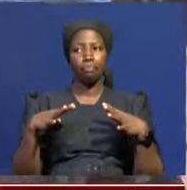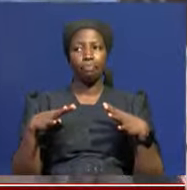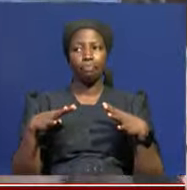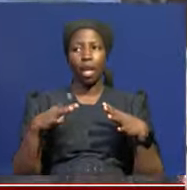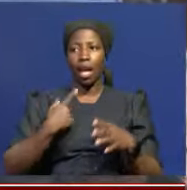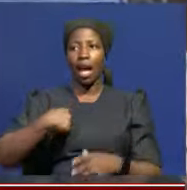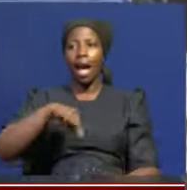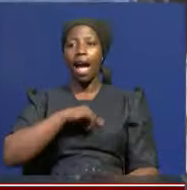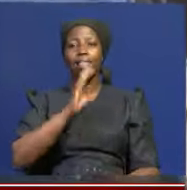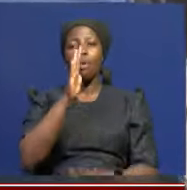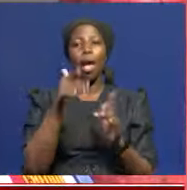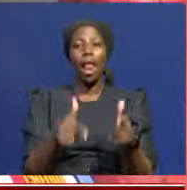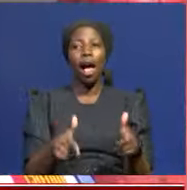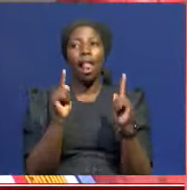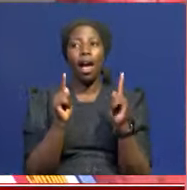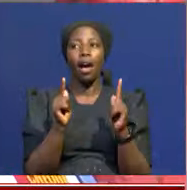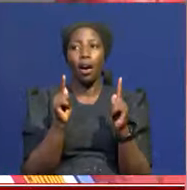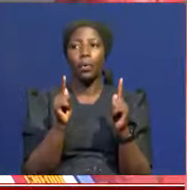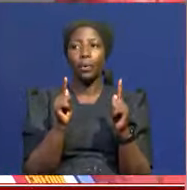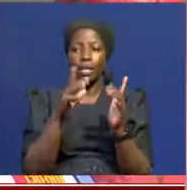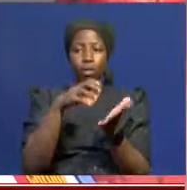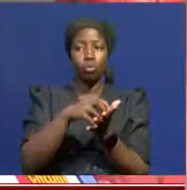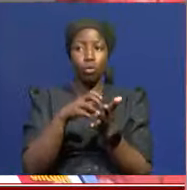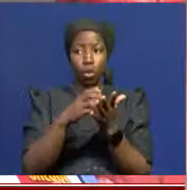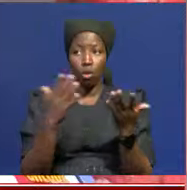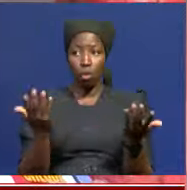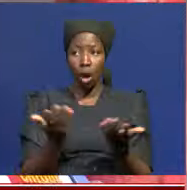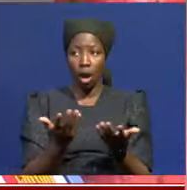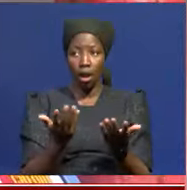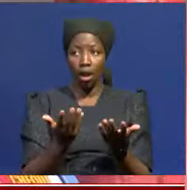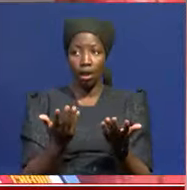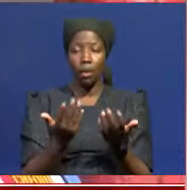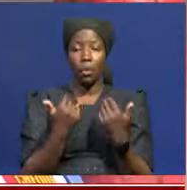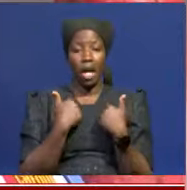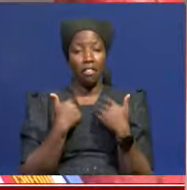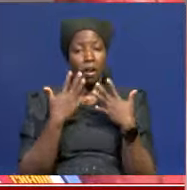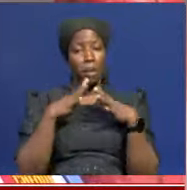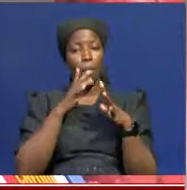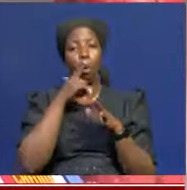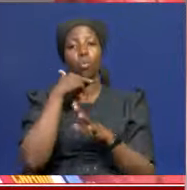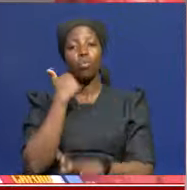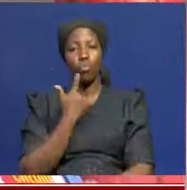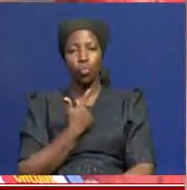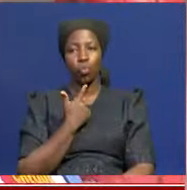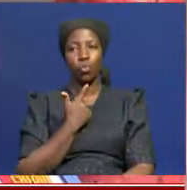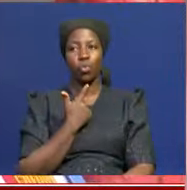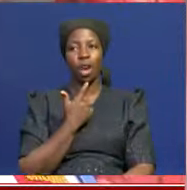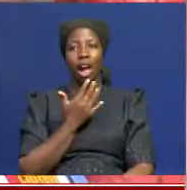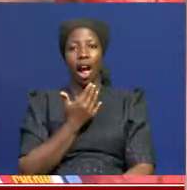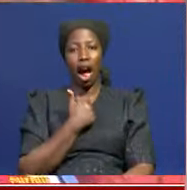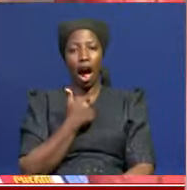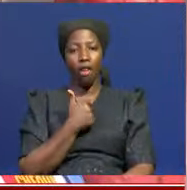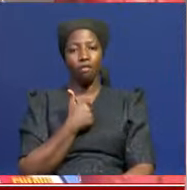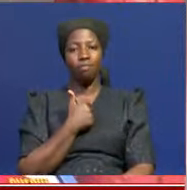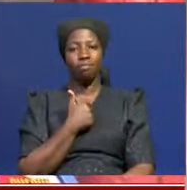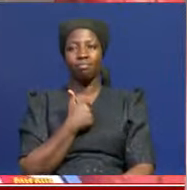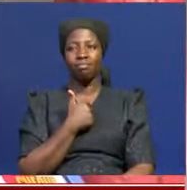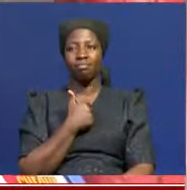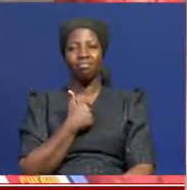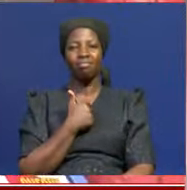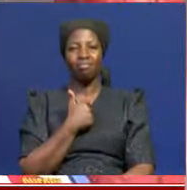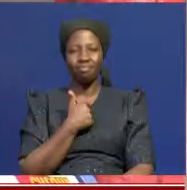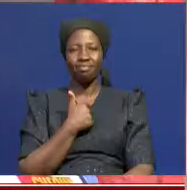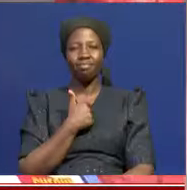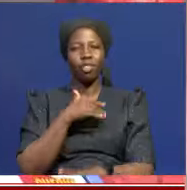We are not going to allow a scenario where there are people who have taken the law of this country into their hand.